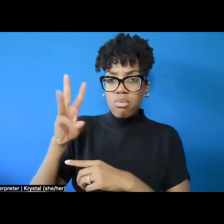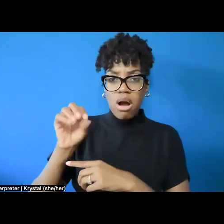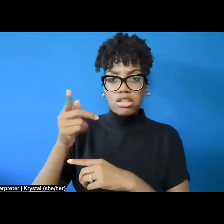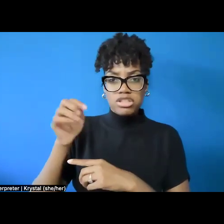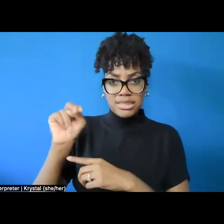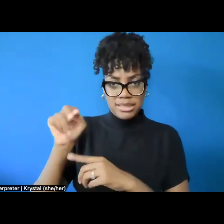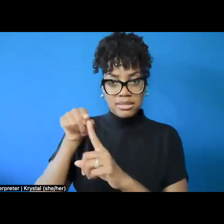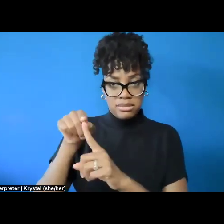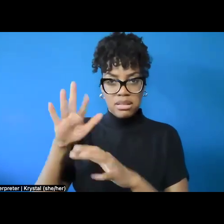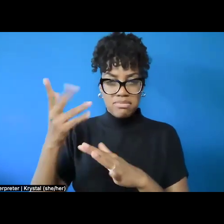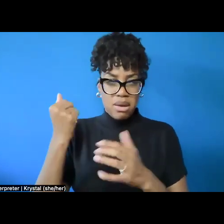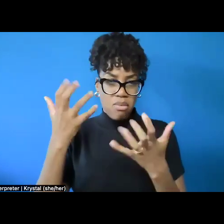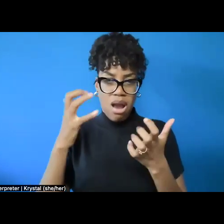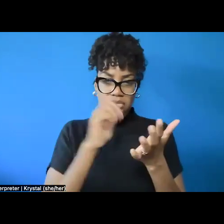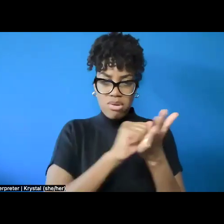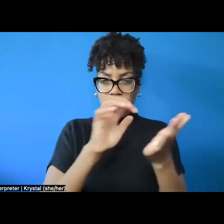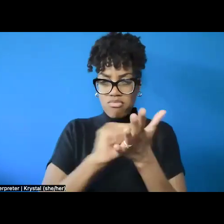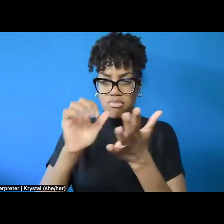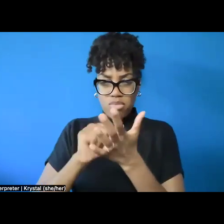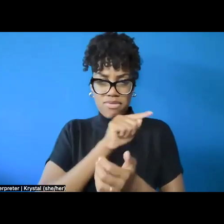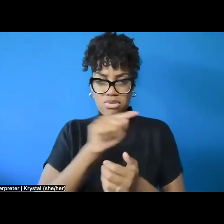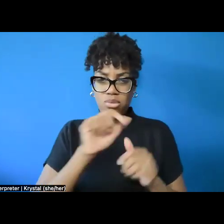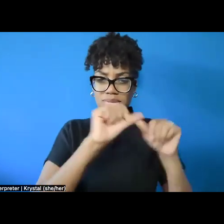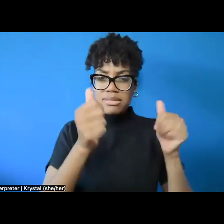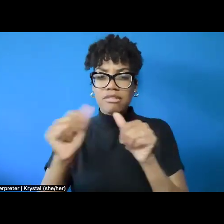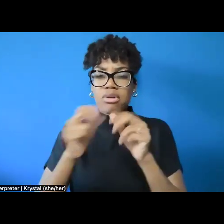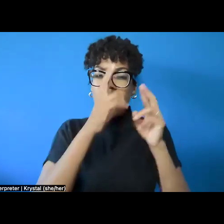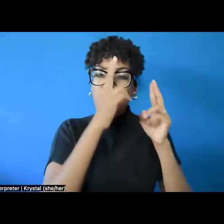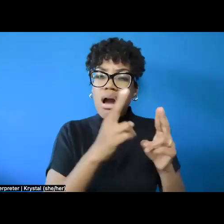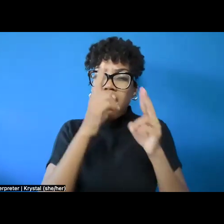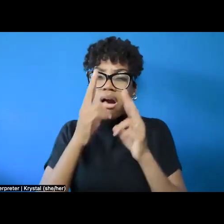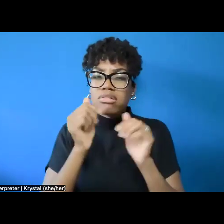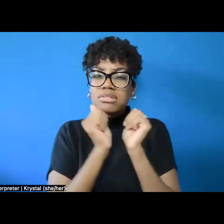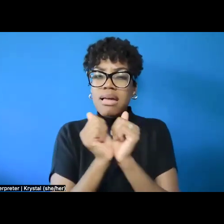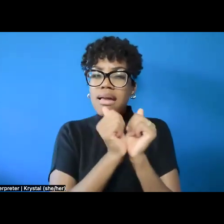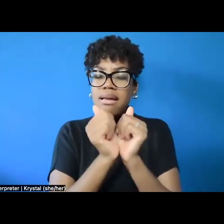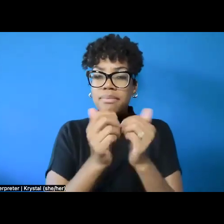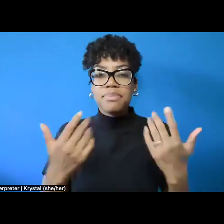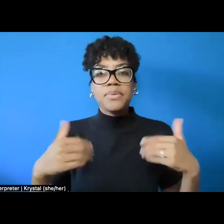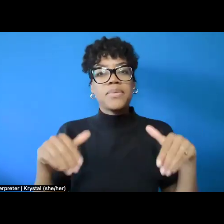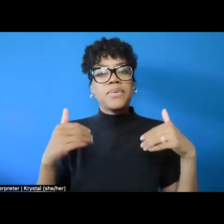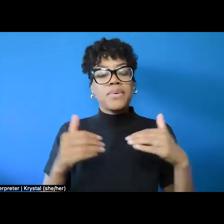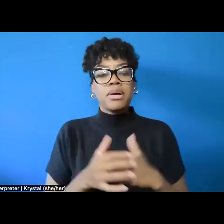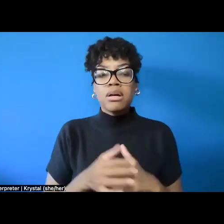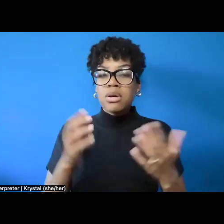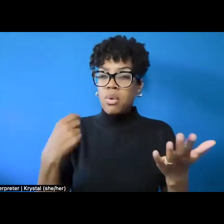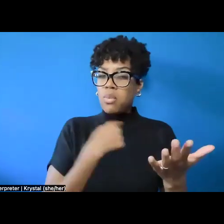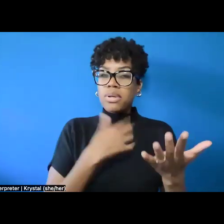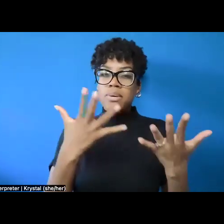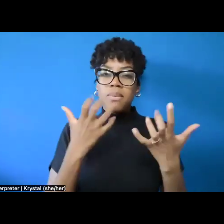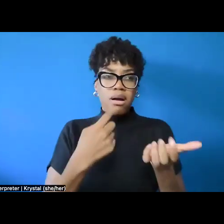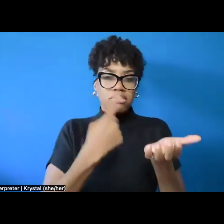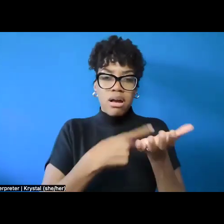want to figure out how to talk about all of this in our classrooms. And so to do that, we've put together